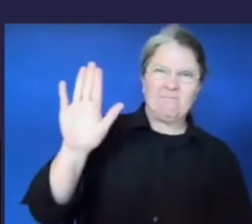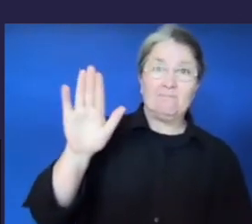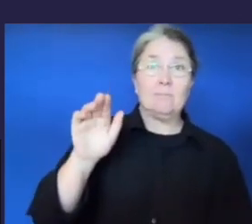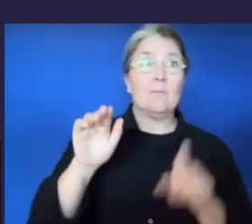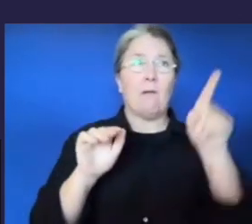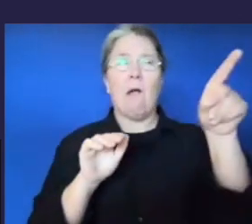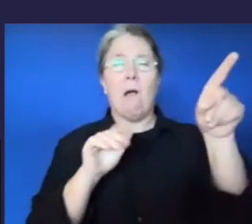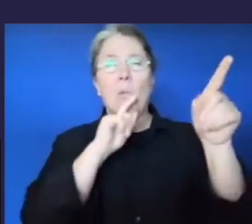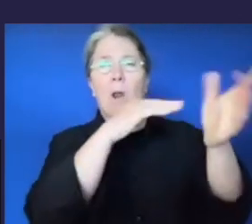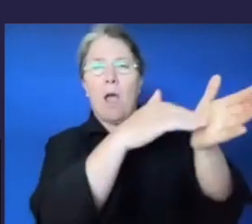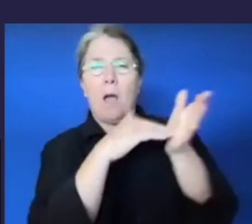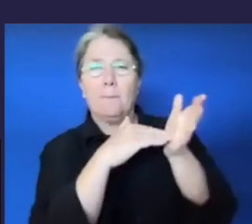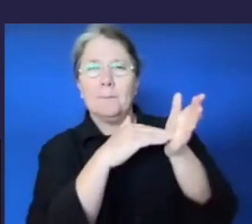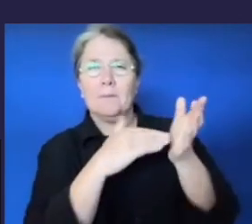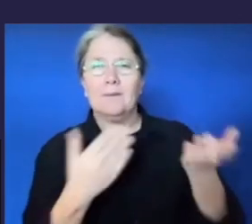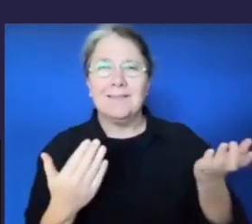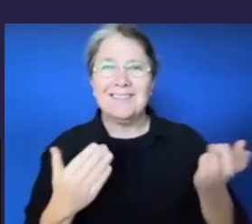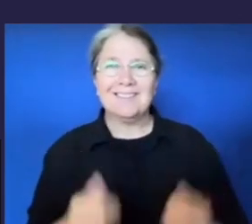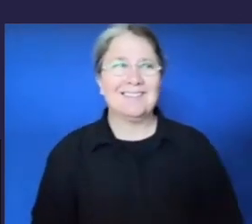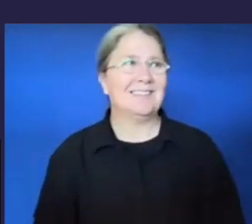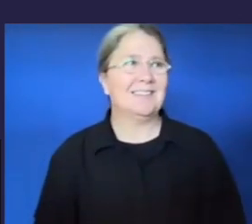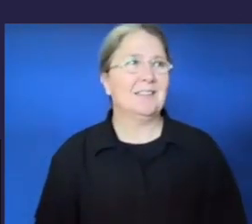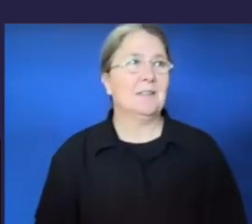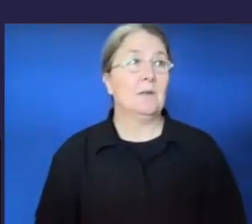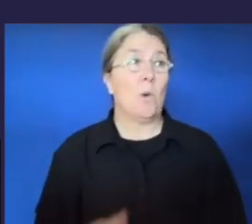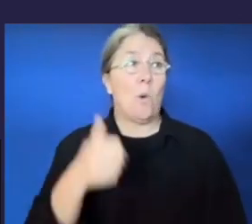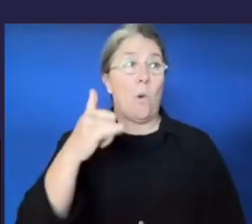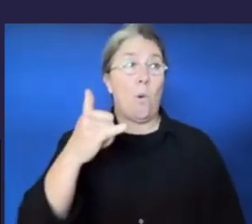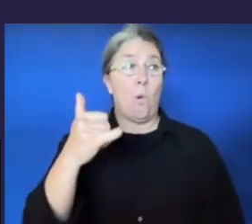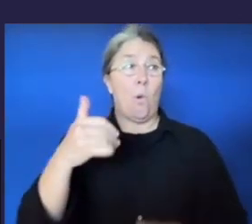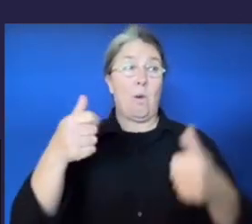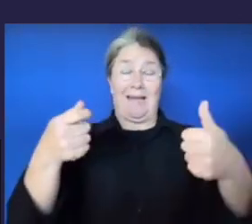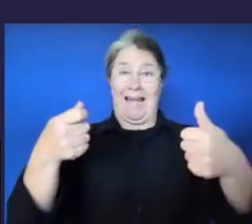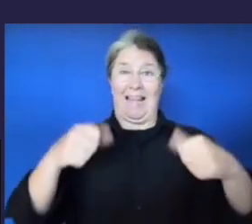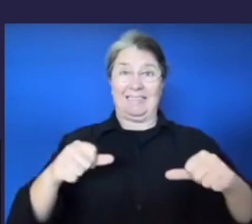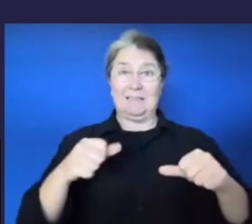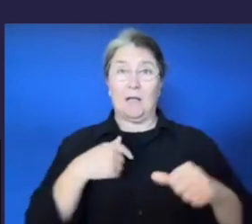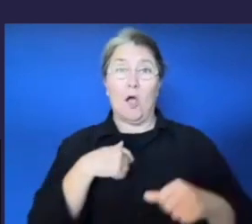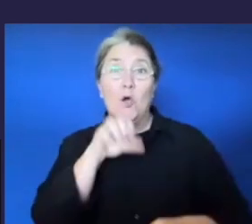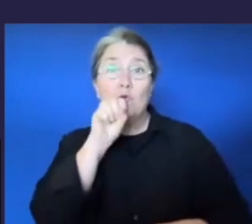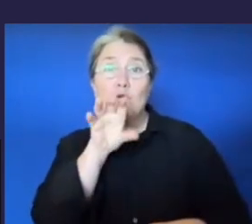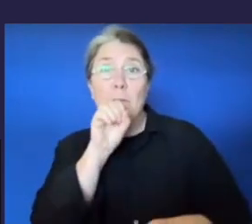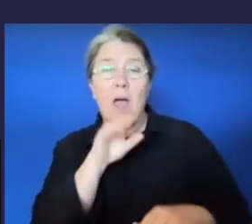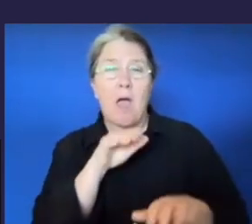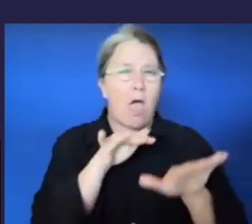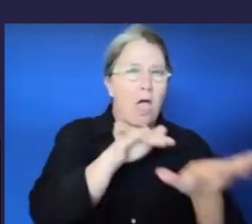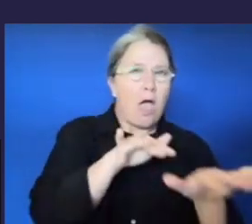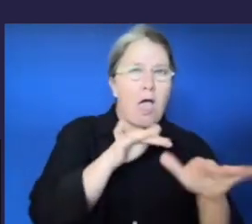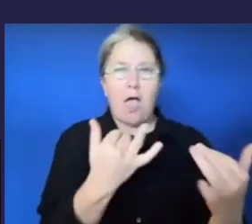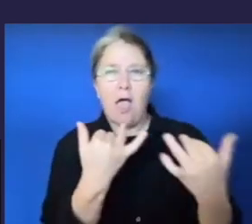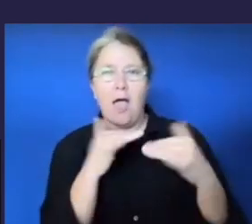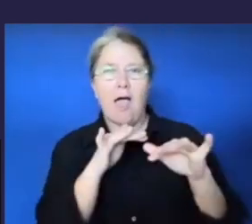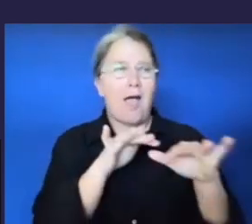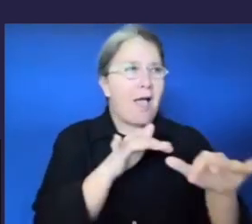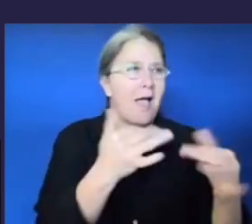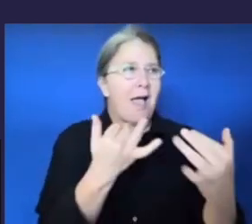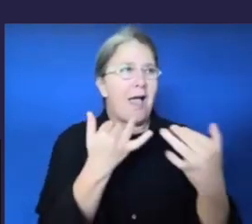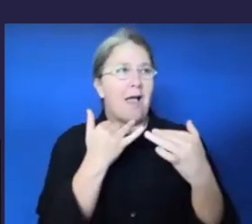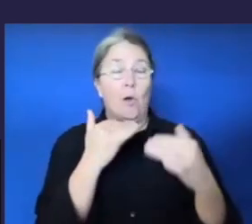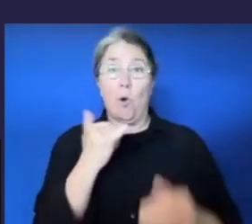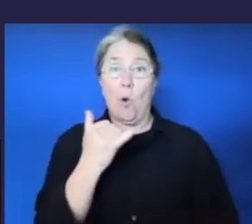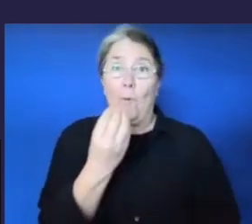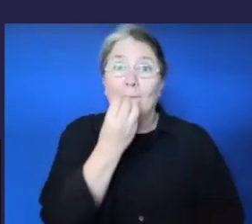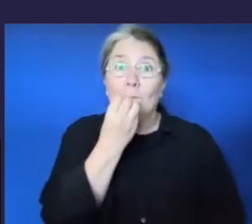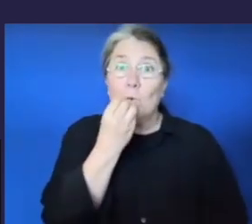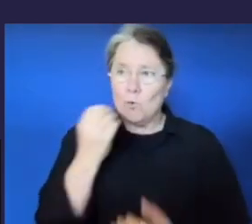food customs. These types of norms can subtly signal social acceptance. Being able to participate in food rituals, such as